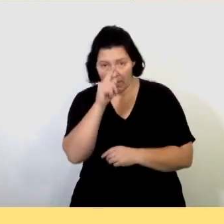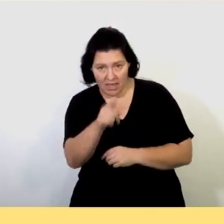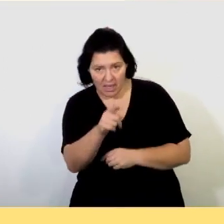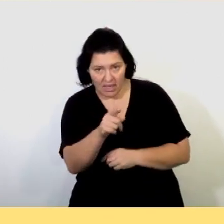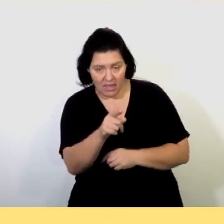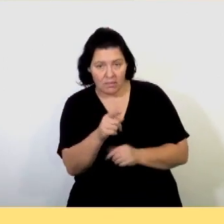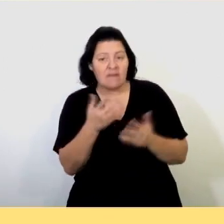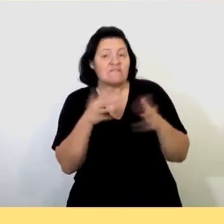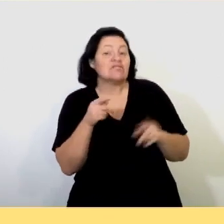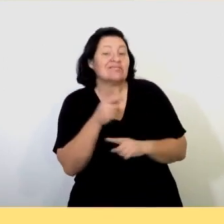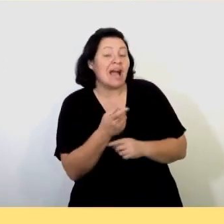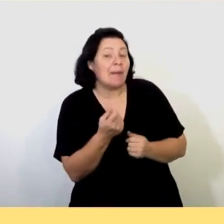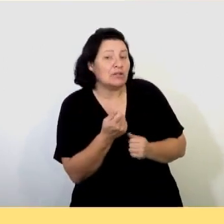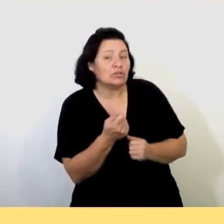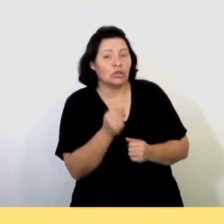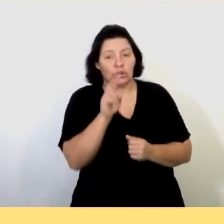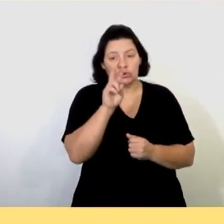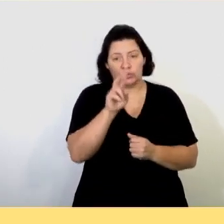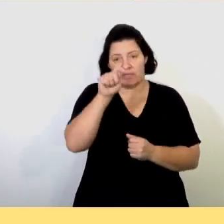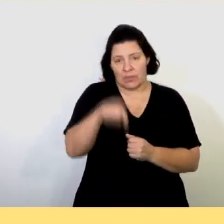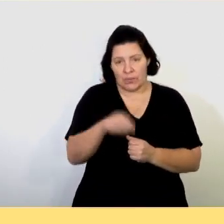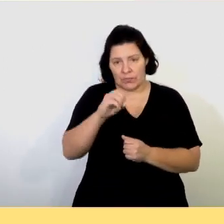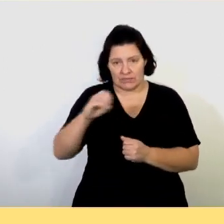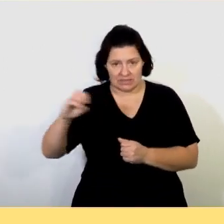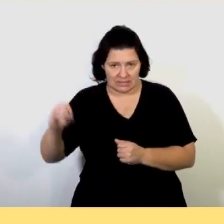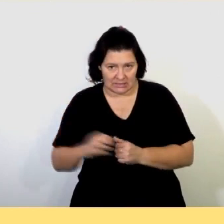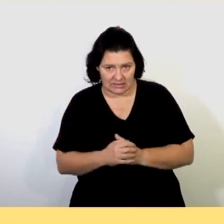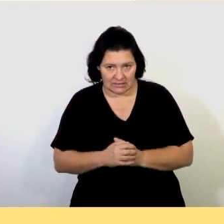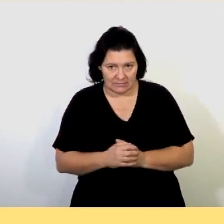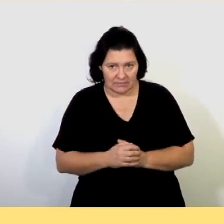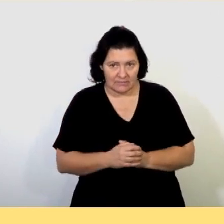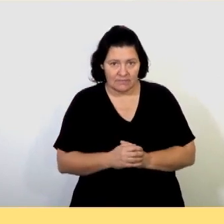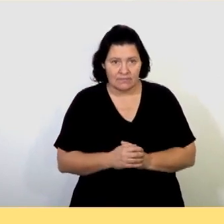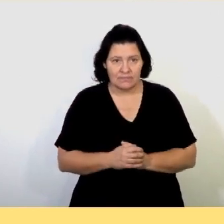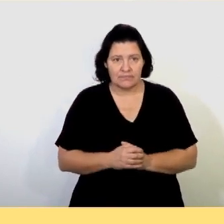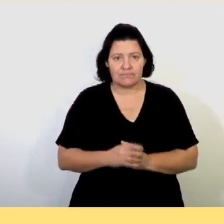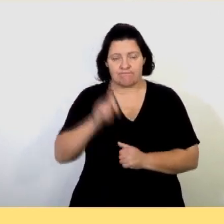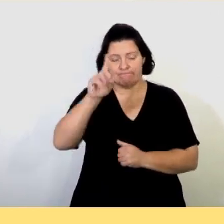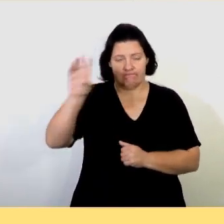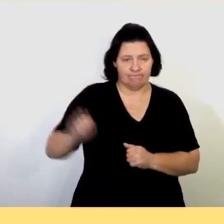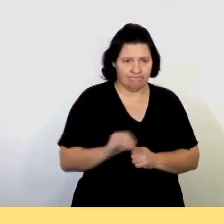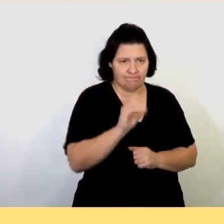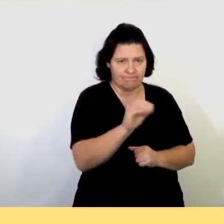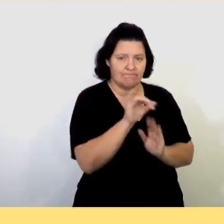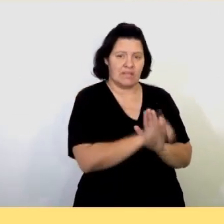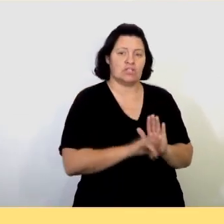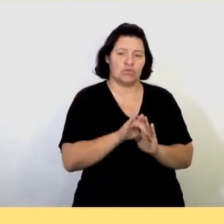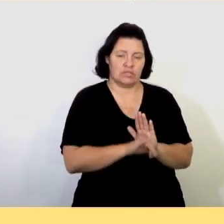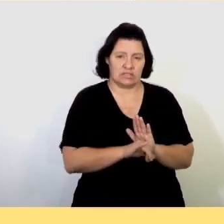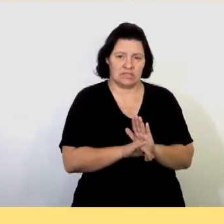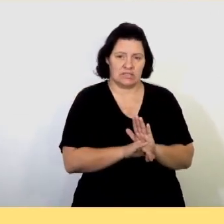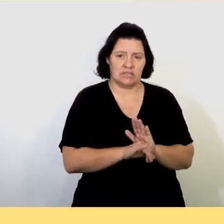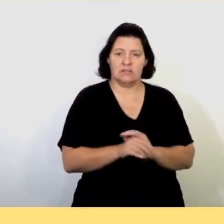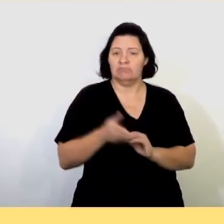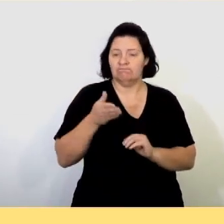business, remember, here this was 2,000. This was 2,000. So I'm coming here to say